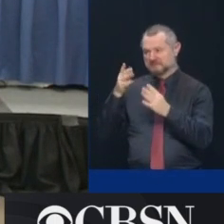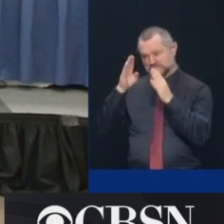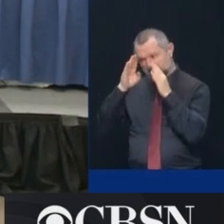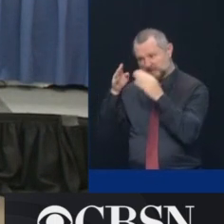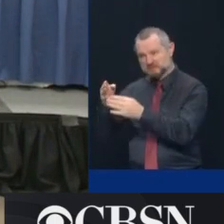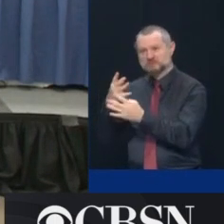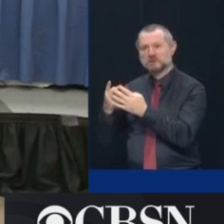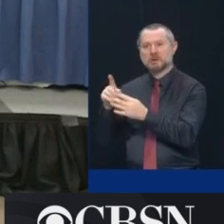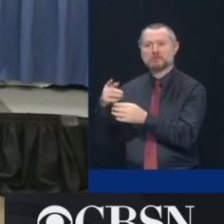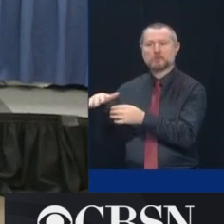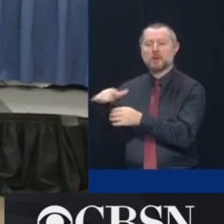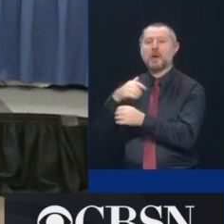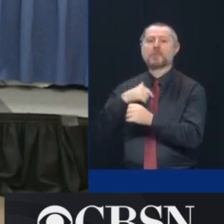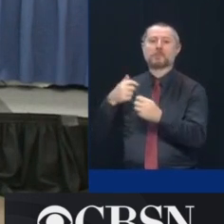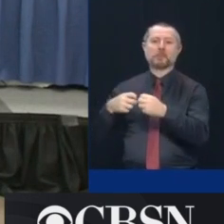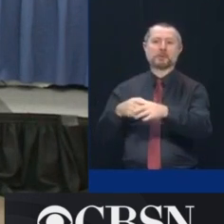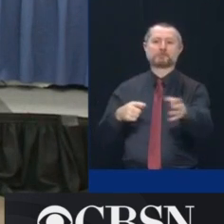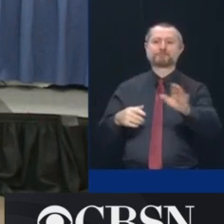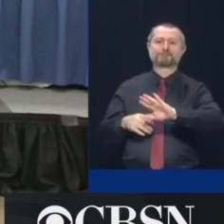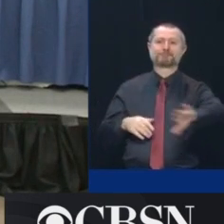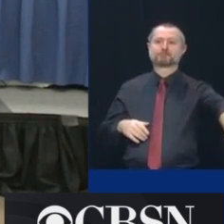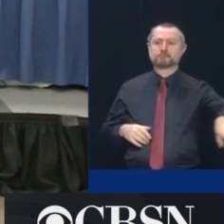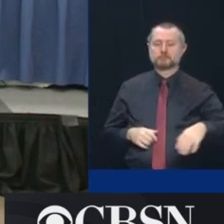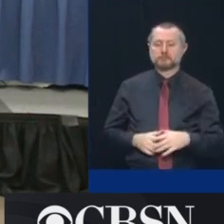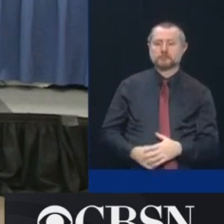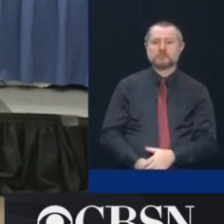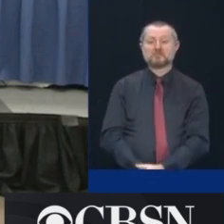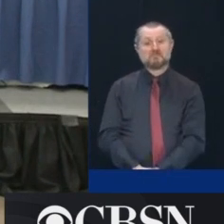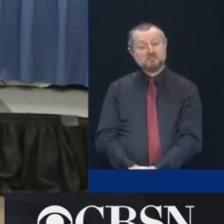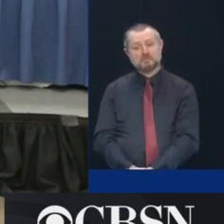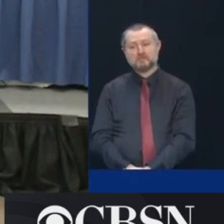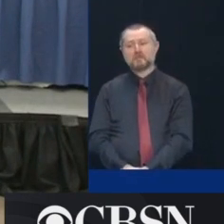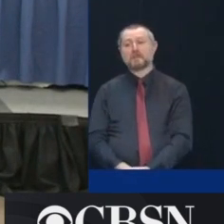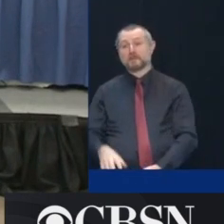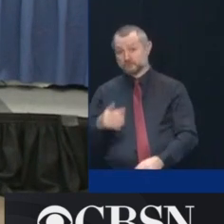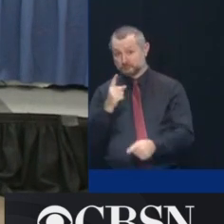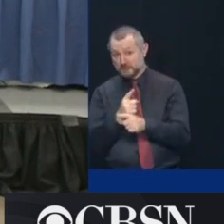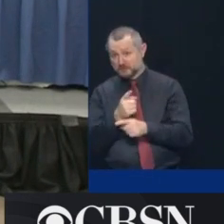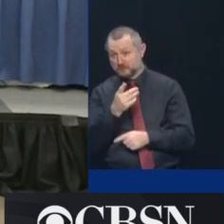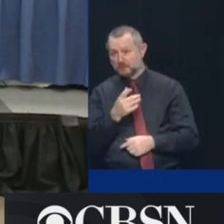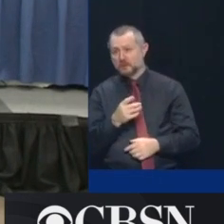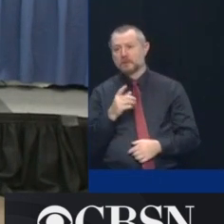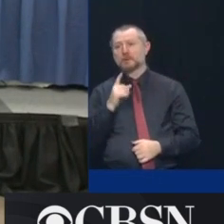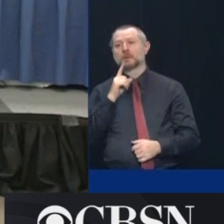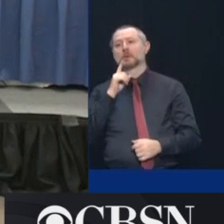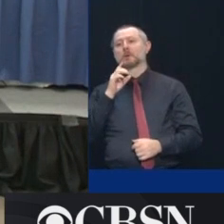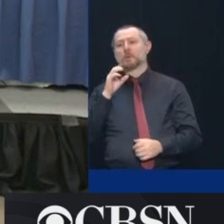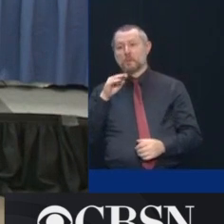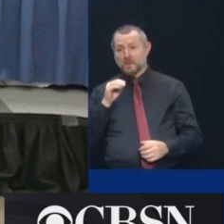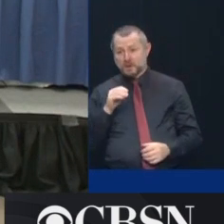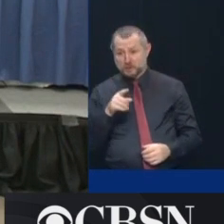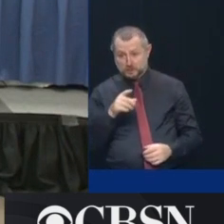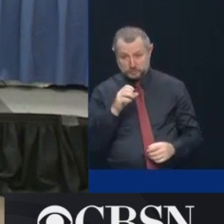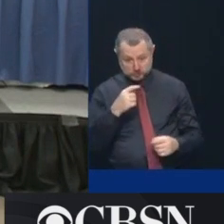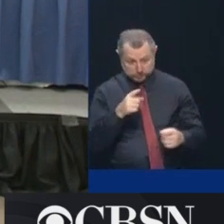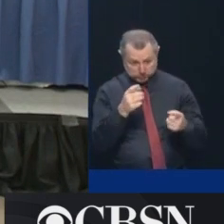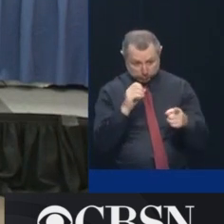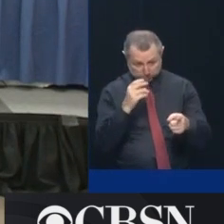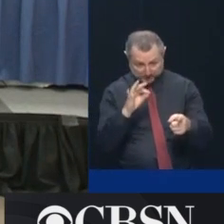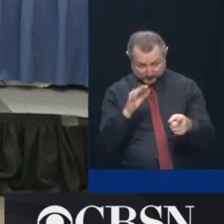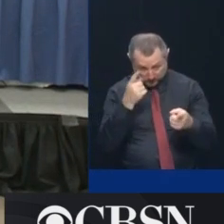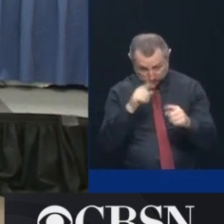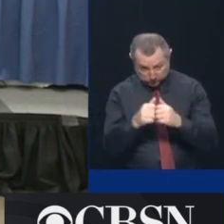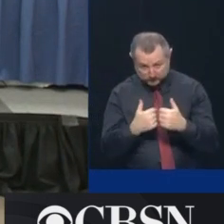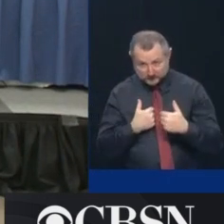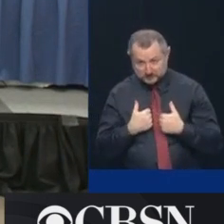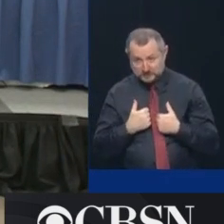there. Here on Long Island. Right? Here on Long What do you say, Island. Chief? You with me? All